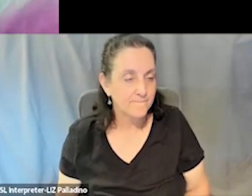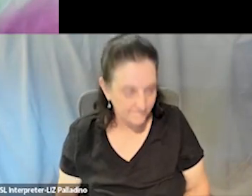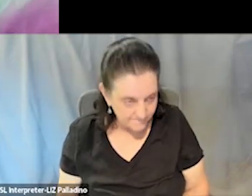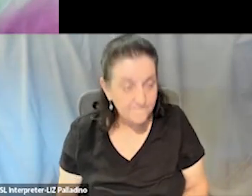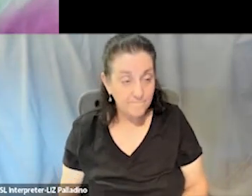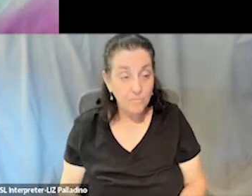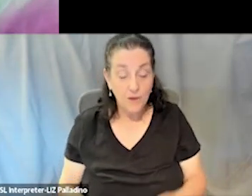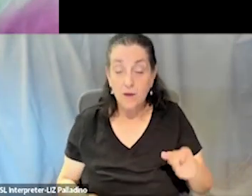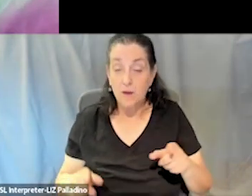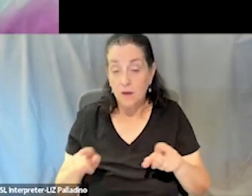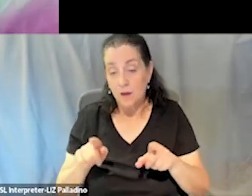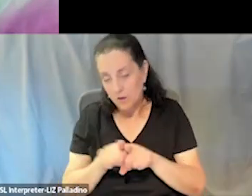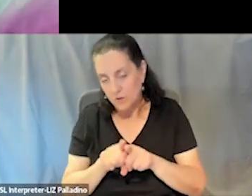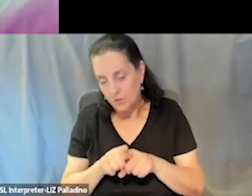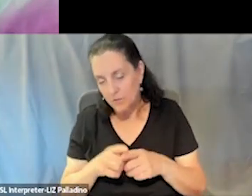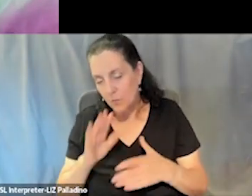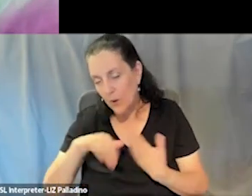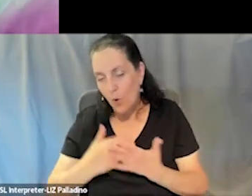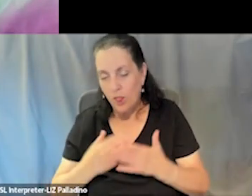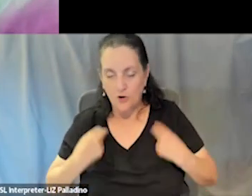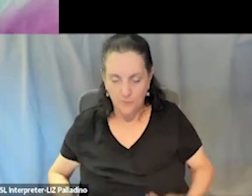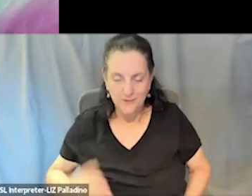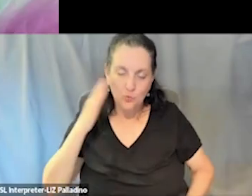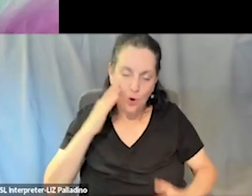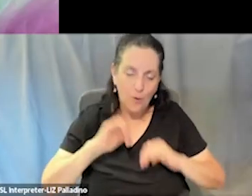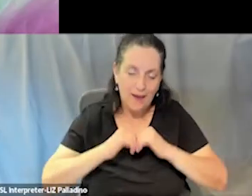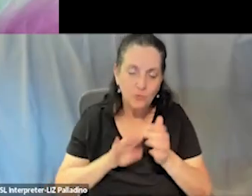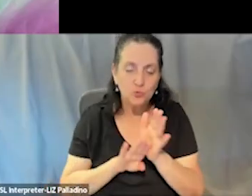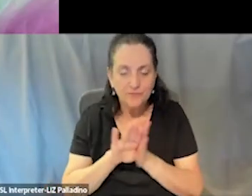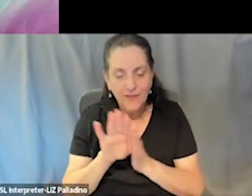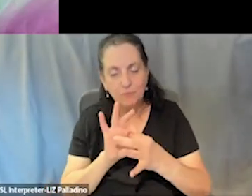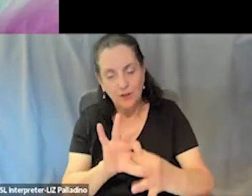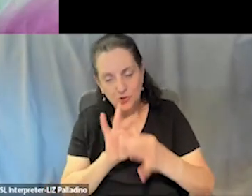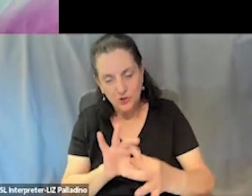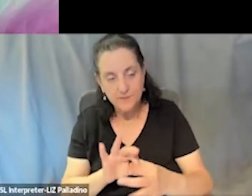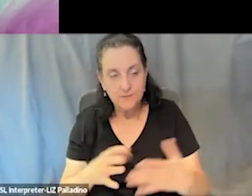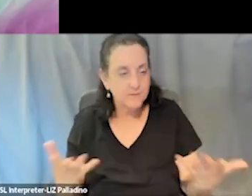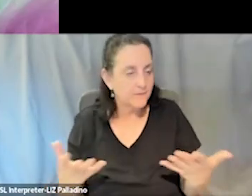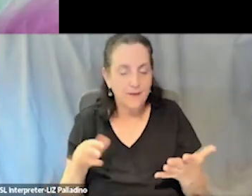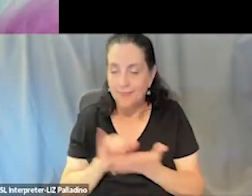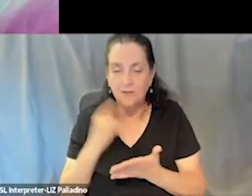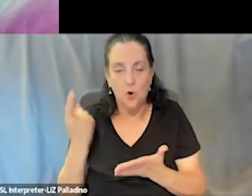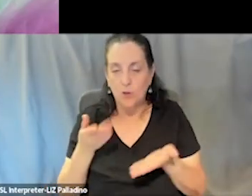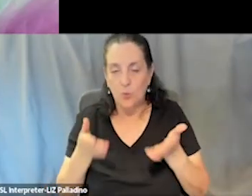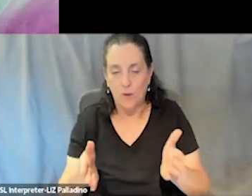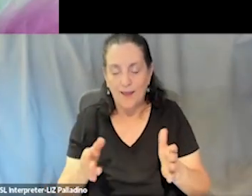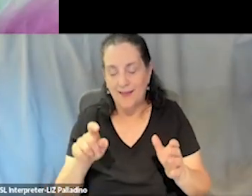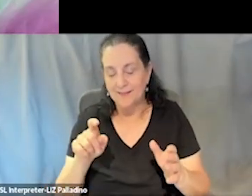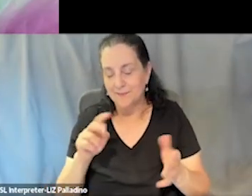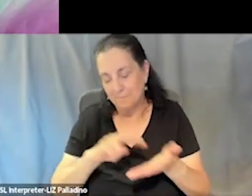And again, you are human, you know how to build relationships, you do it every day. Moves management is just a way to be